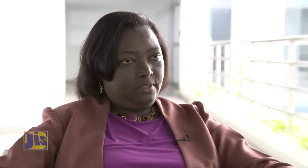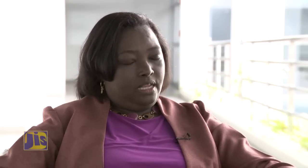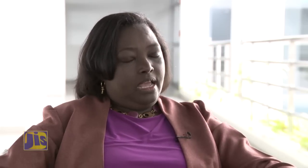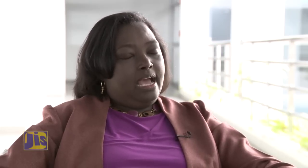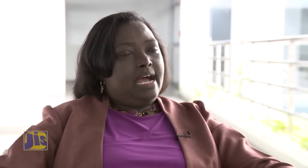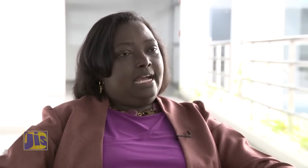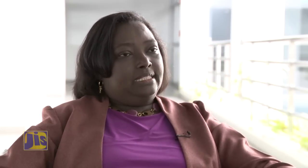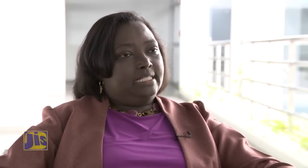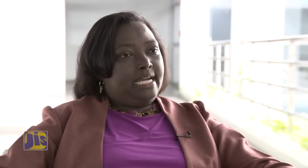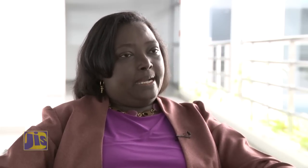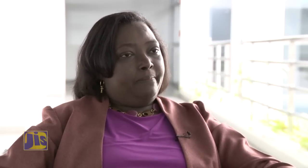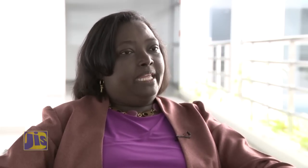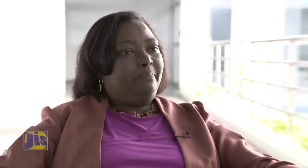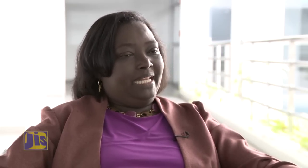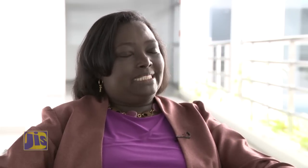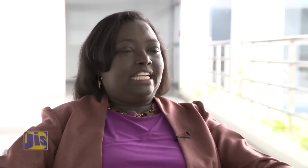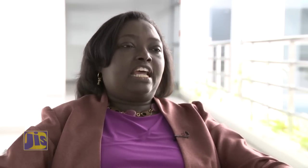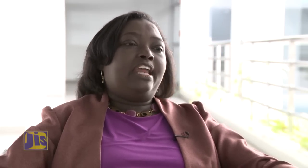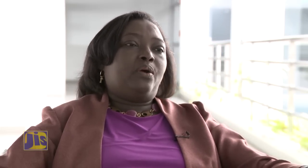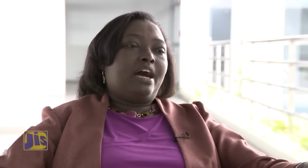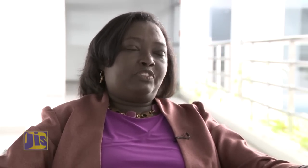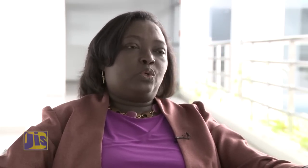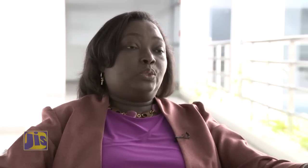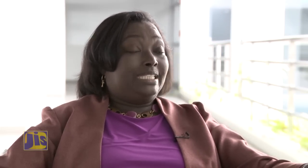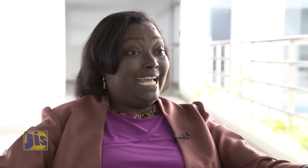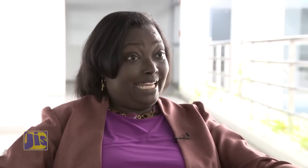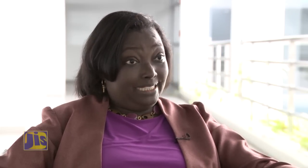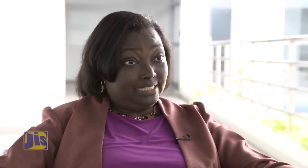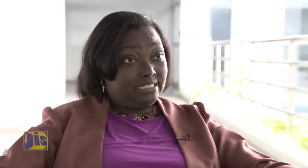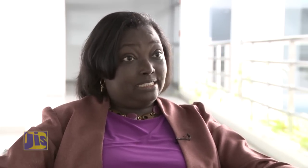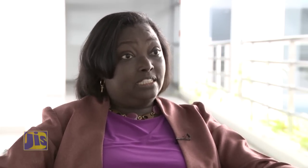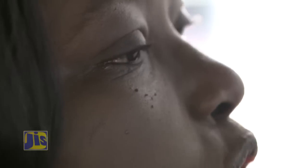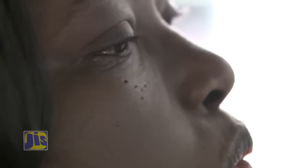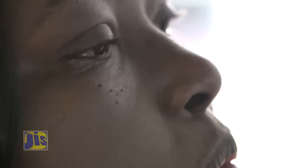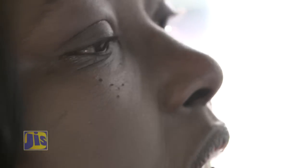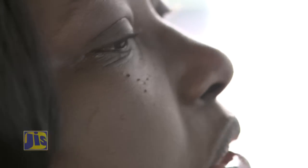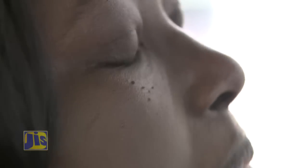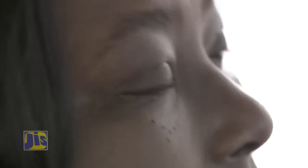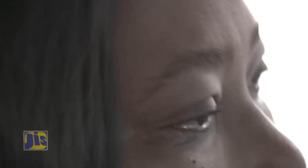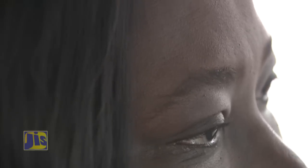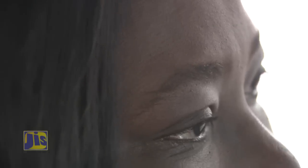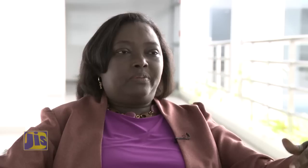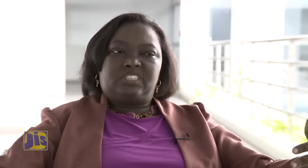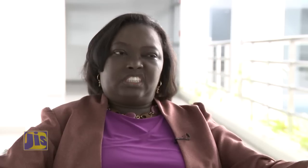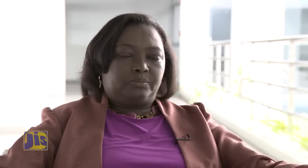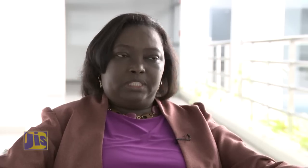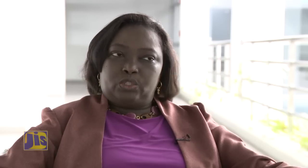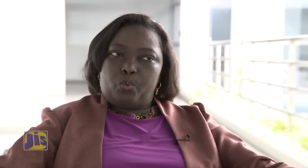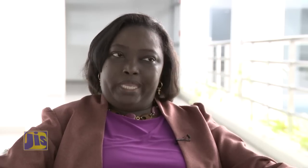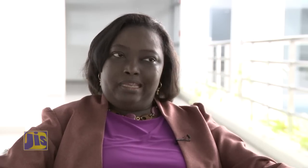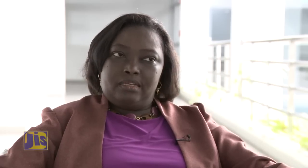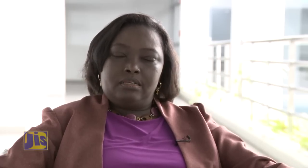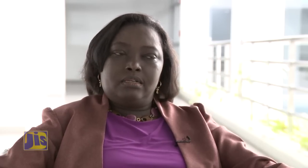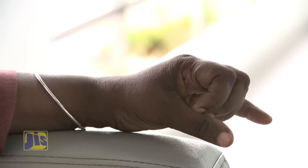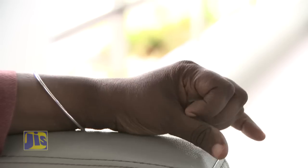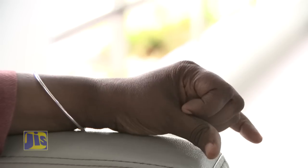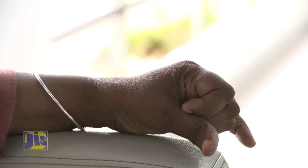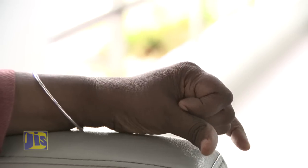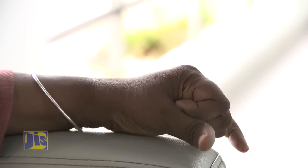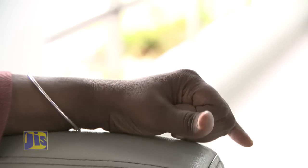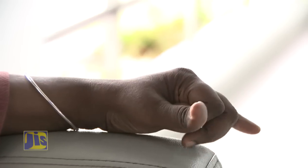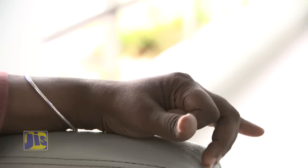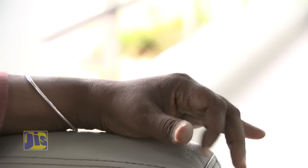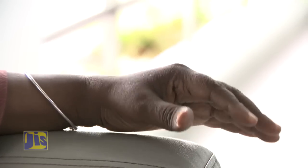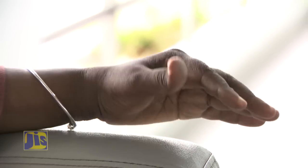failure. And it means that I now have to go to dialysis. So there were days when I would just be so weak. My